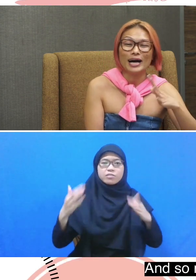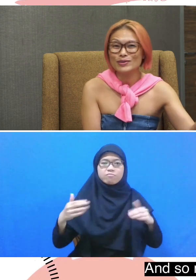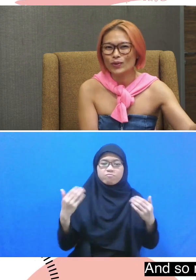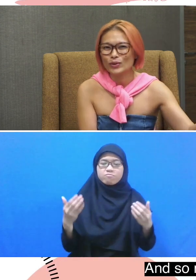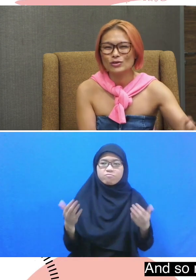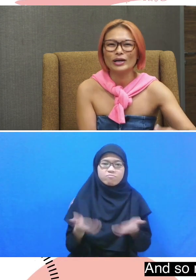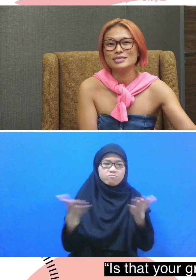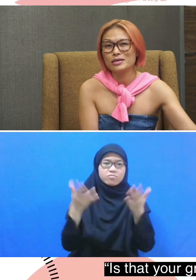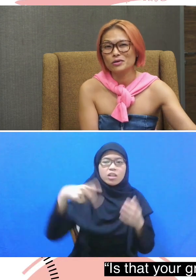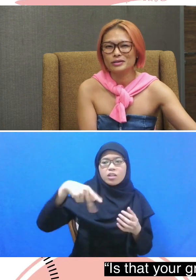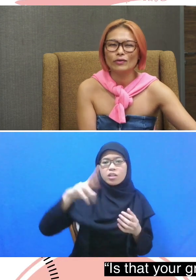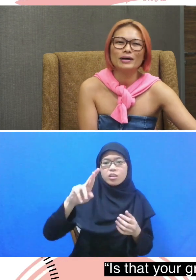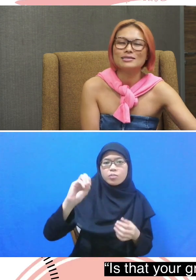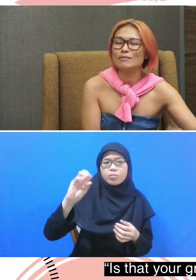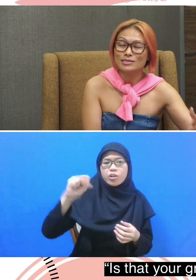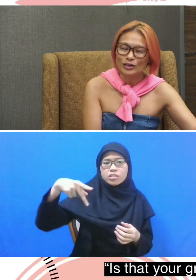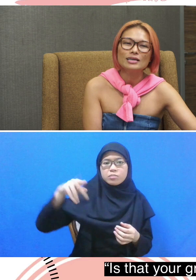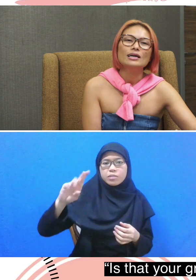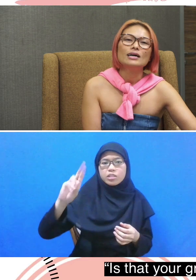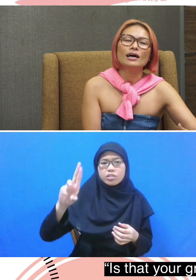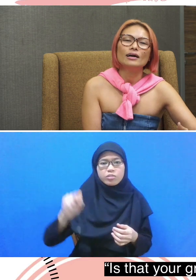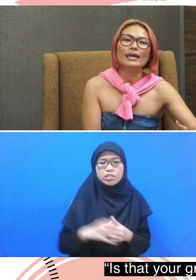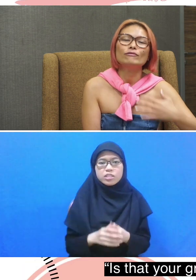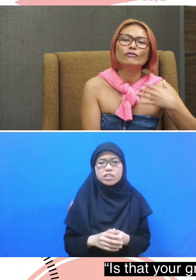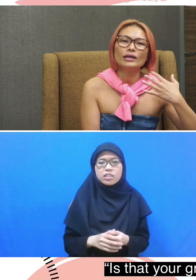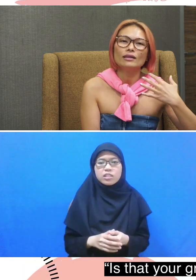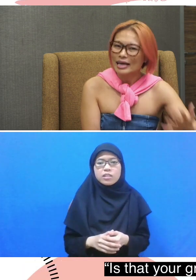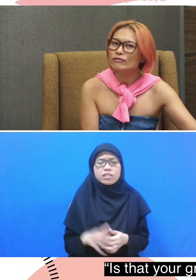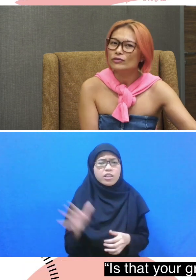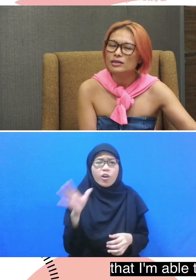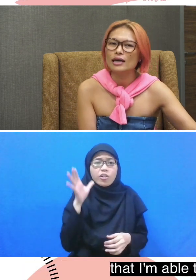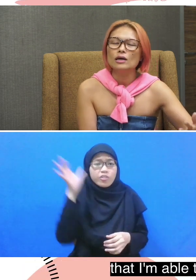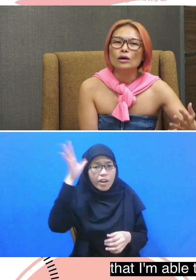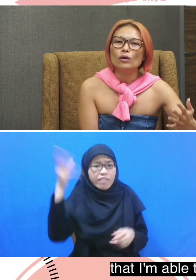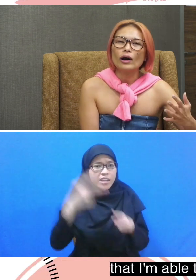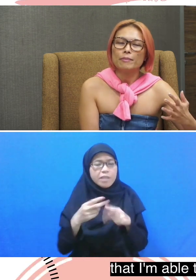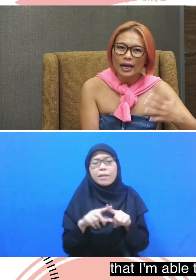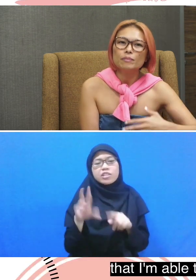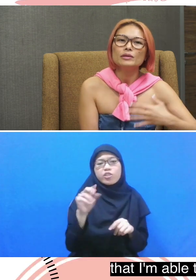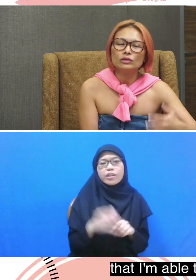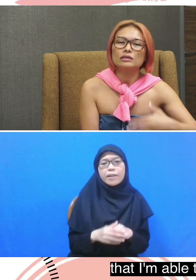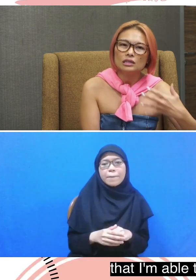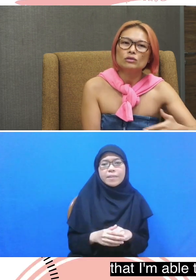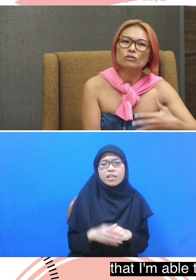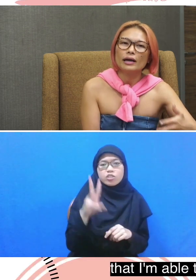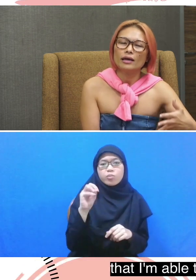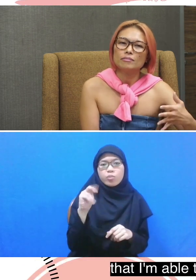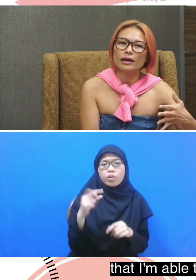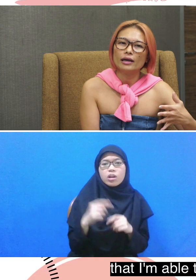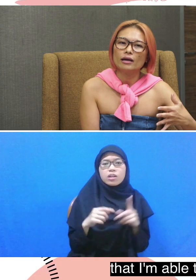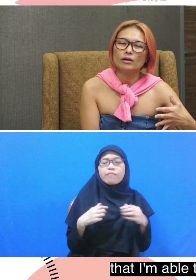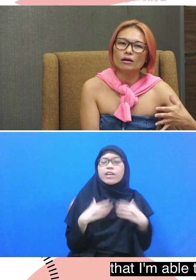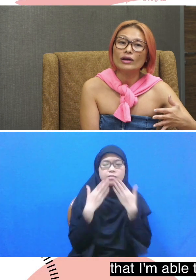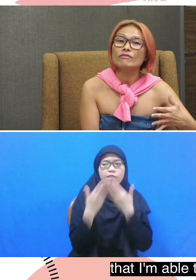people ask me that question, right? Is that your grandpa's name? It's not. And I'm very thankful that I'm able to continue